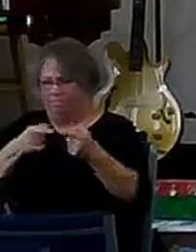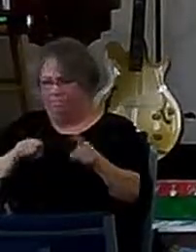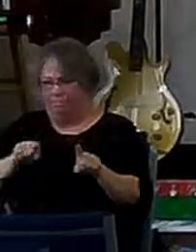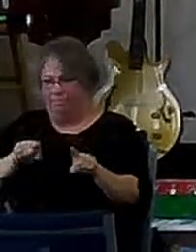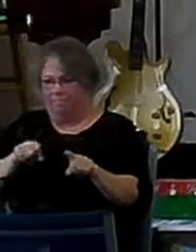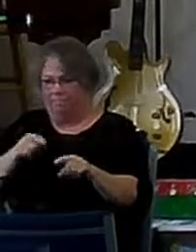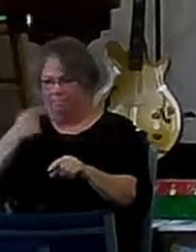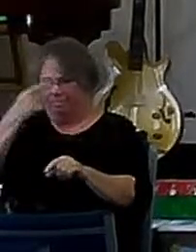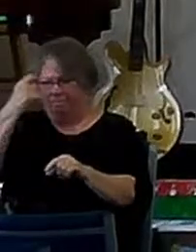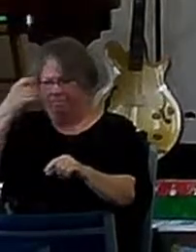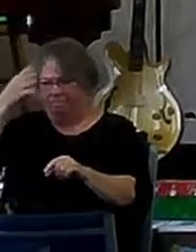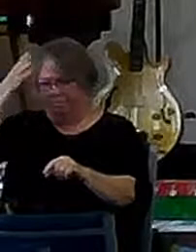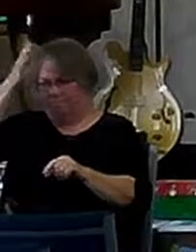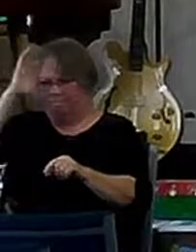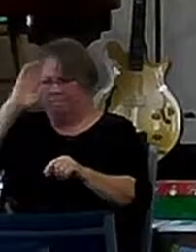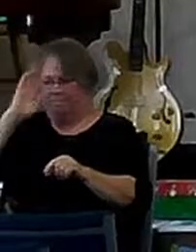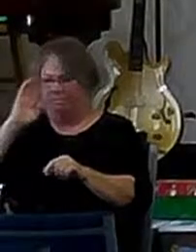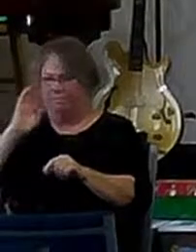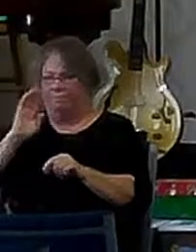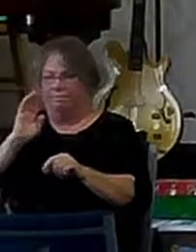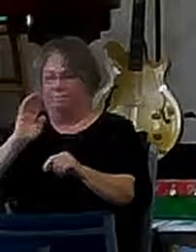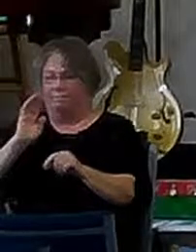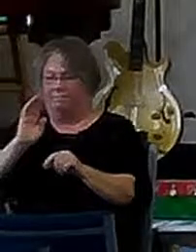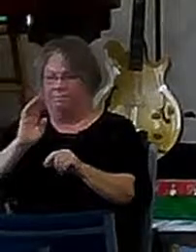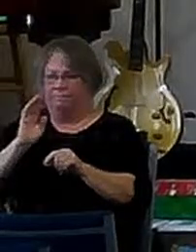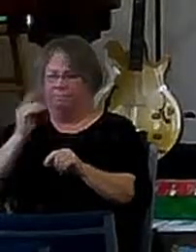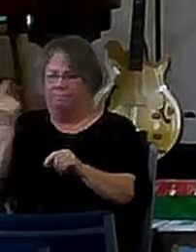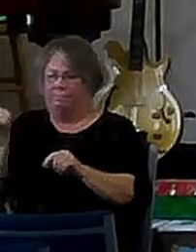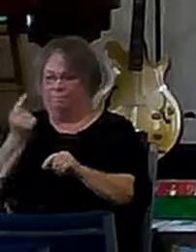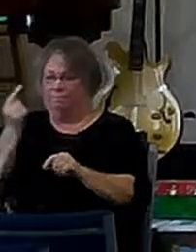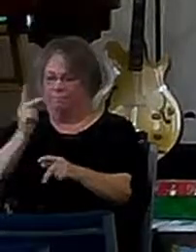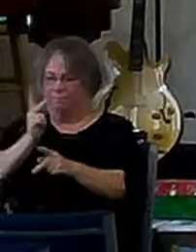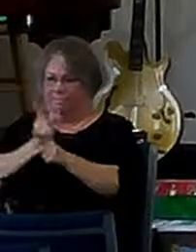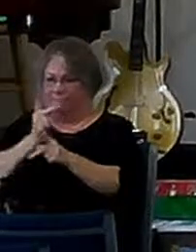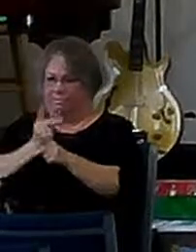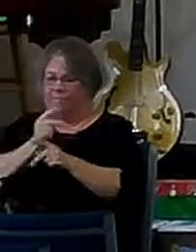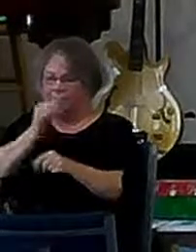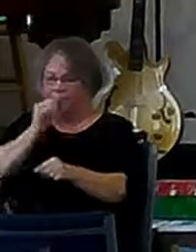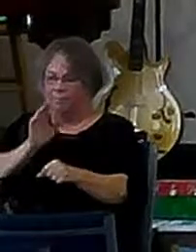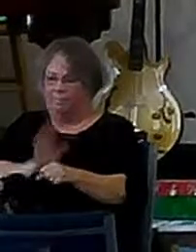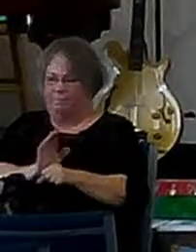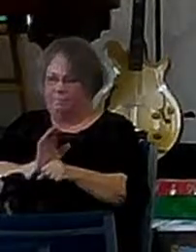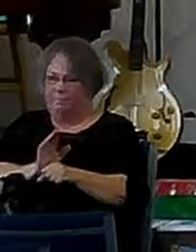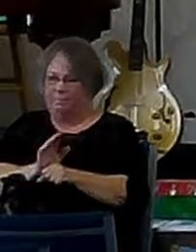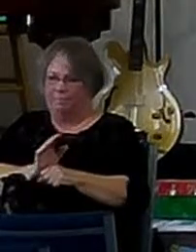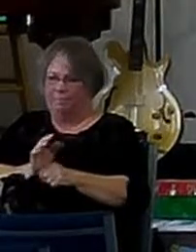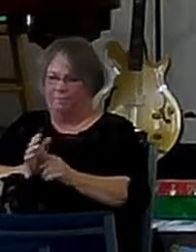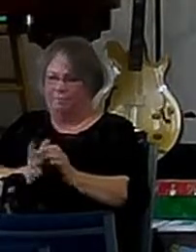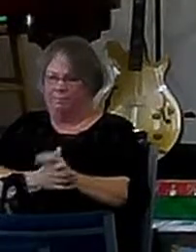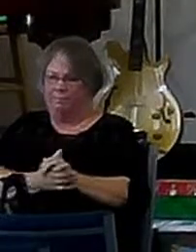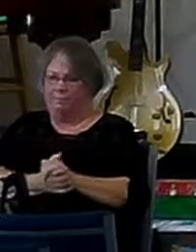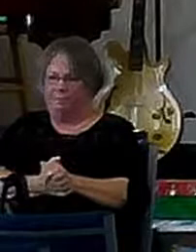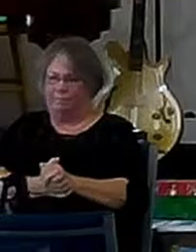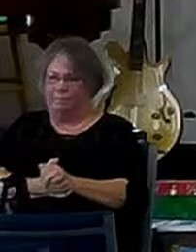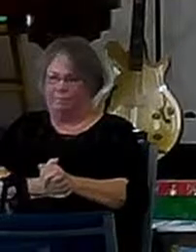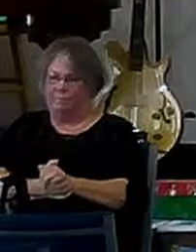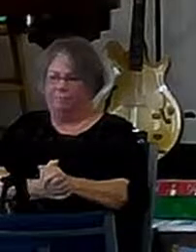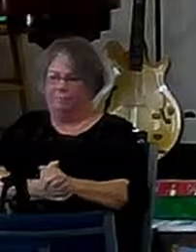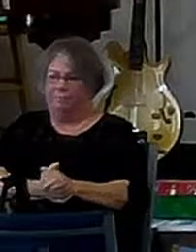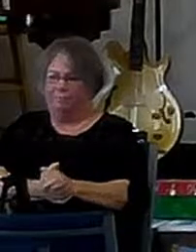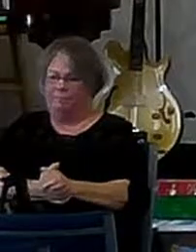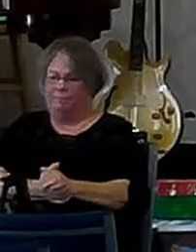If ultimately your salvation was on your shoulders, do you really think you've got the right stuff to see it through?